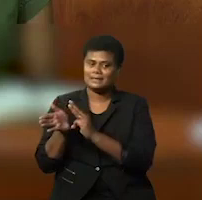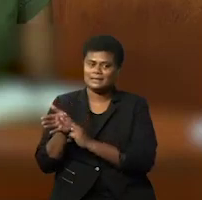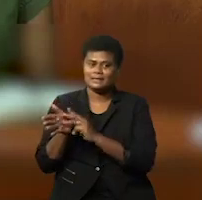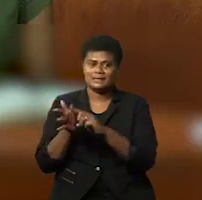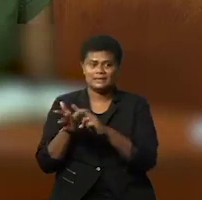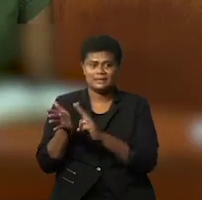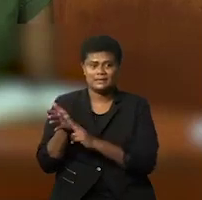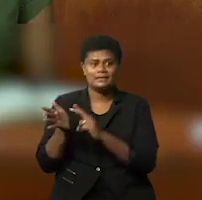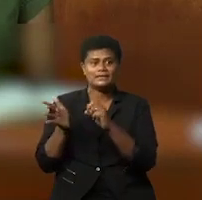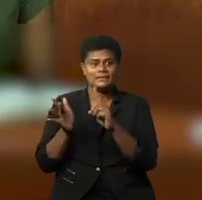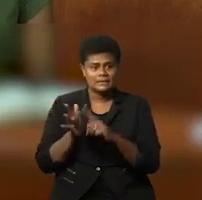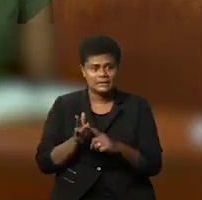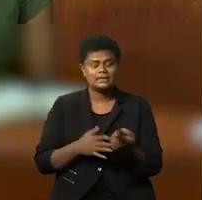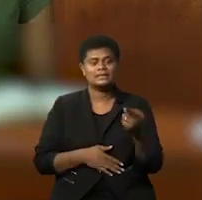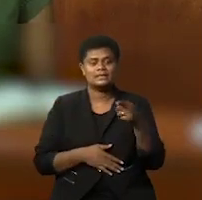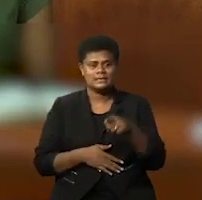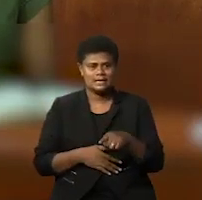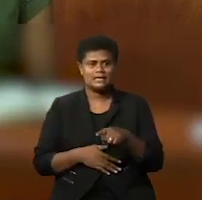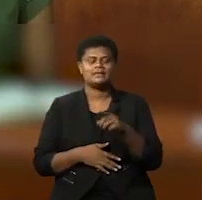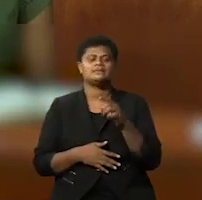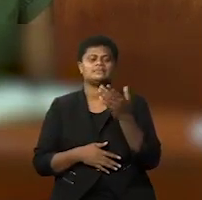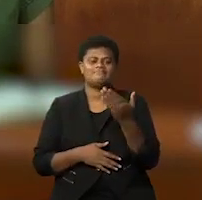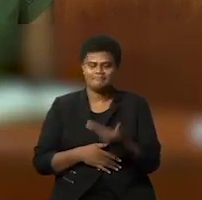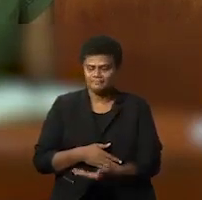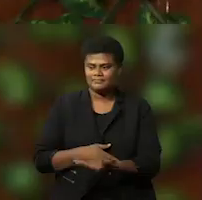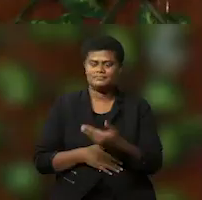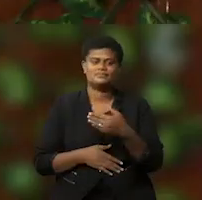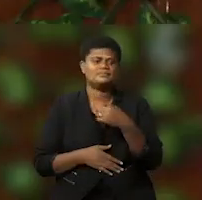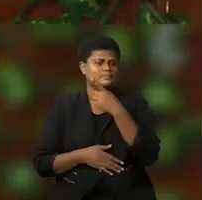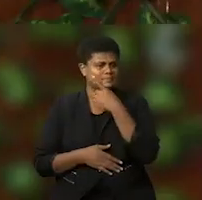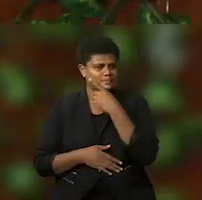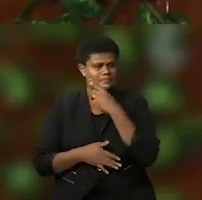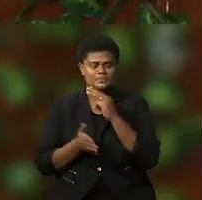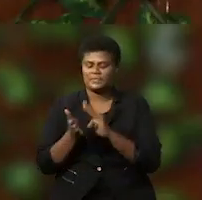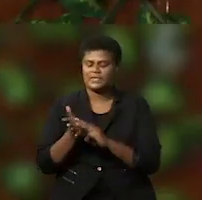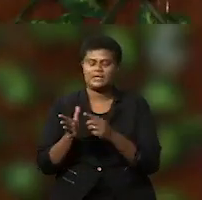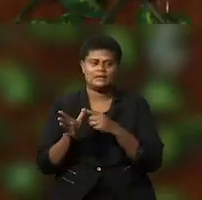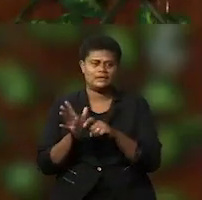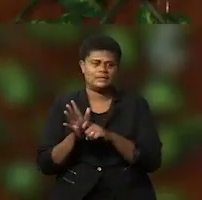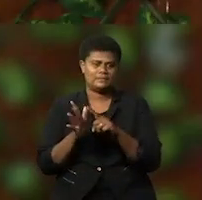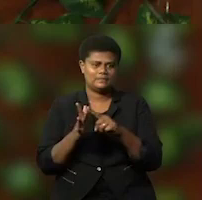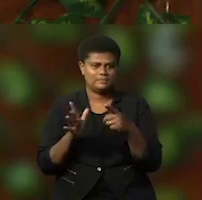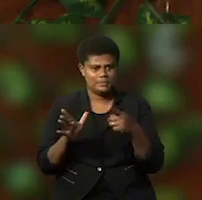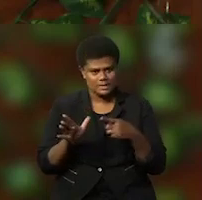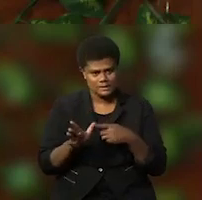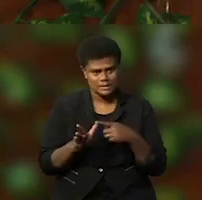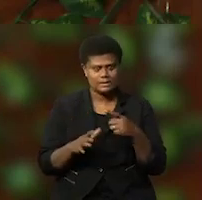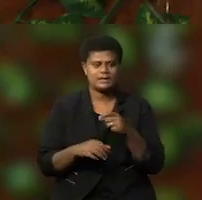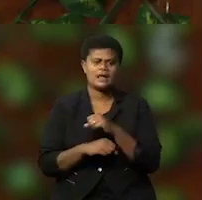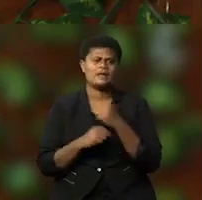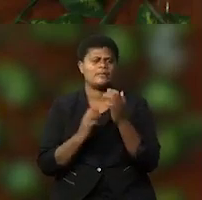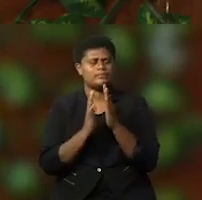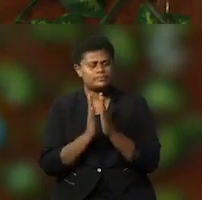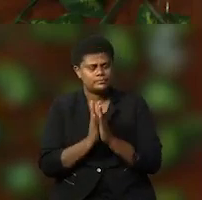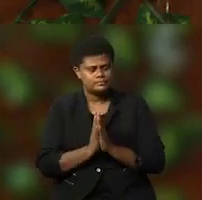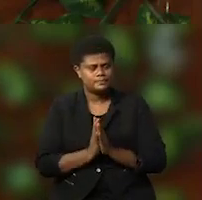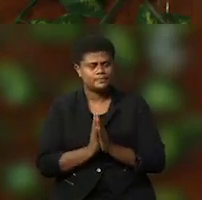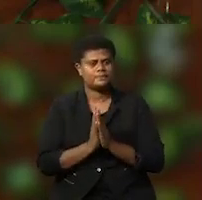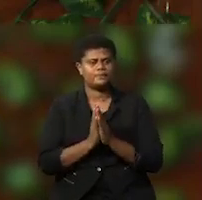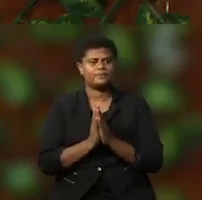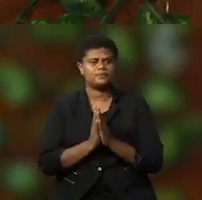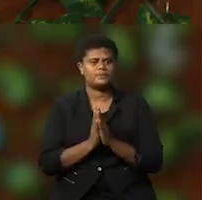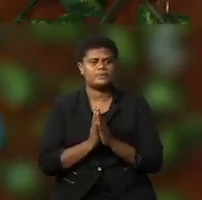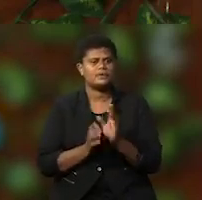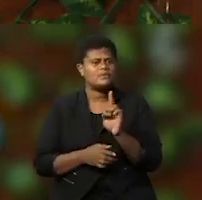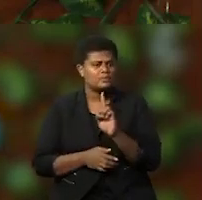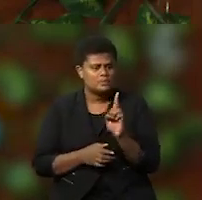also Maria. Thank you for joining us. And it is my prayer and our prayer that whatever we're going to